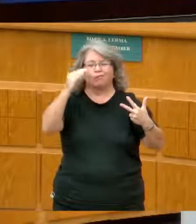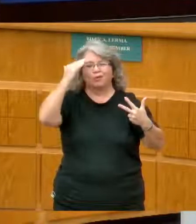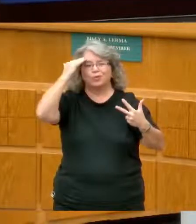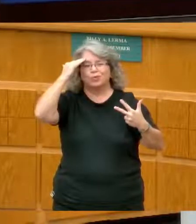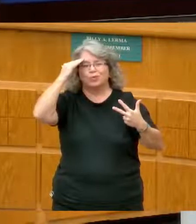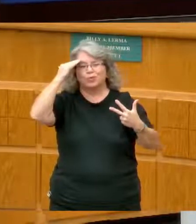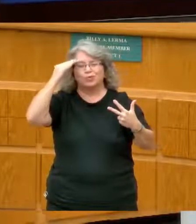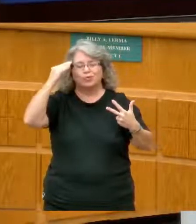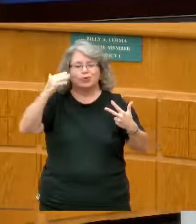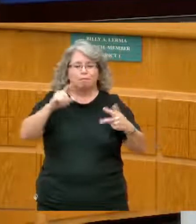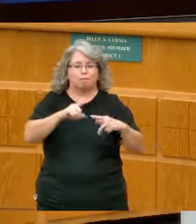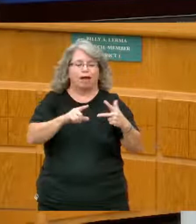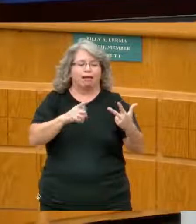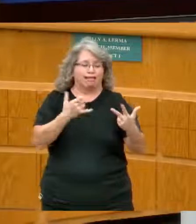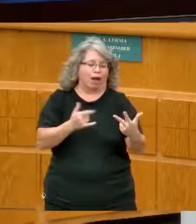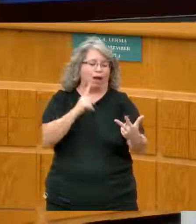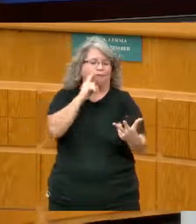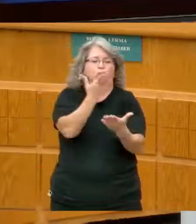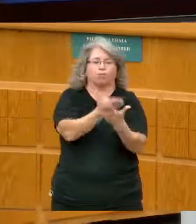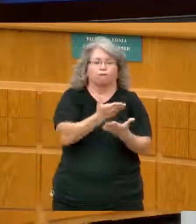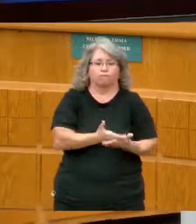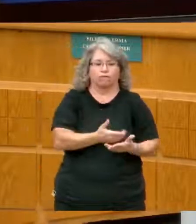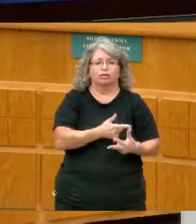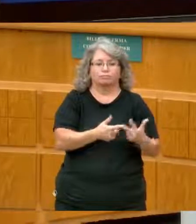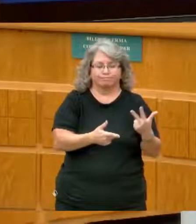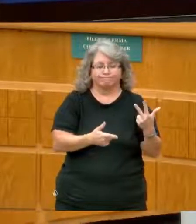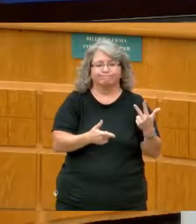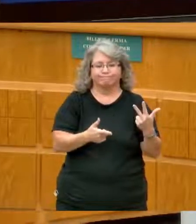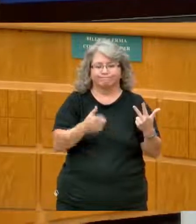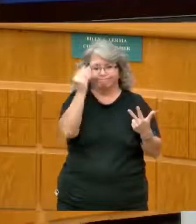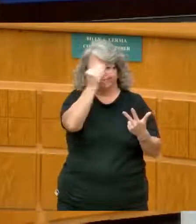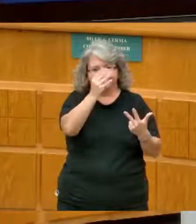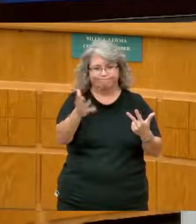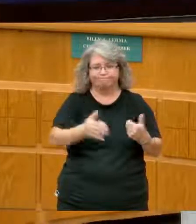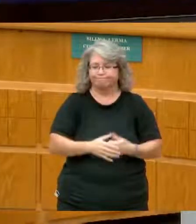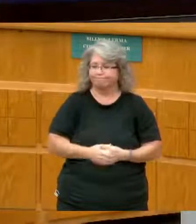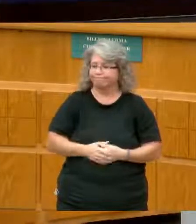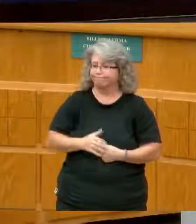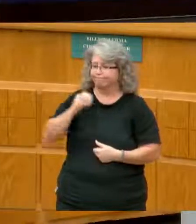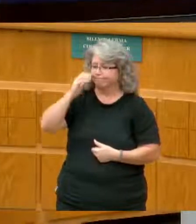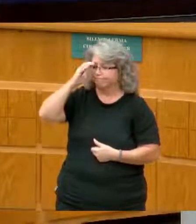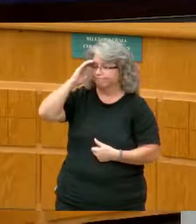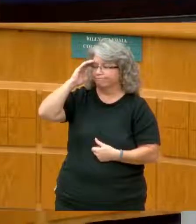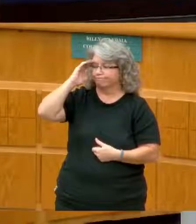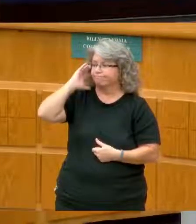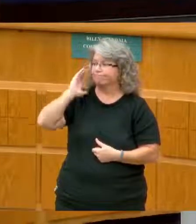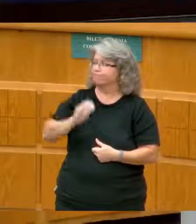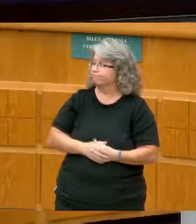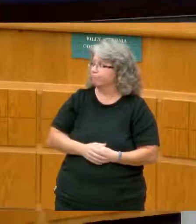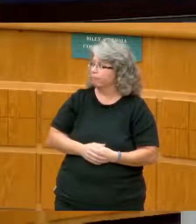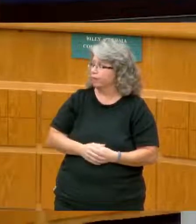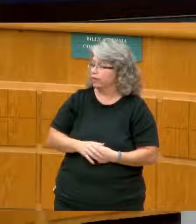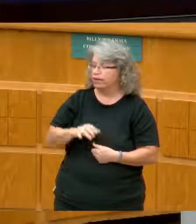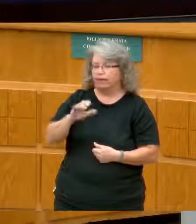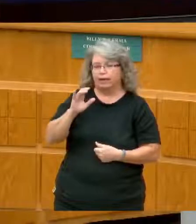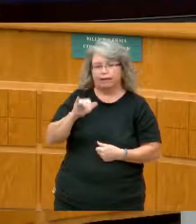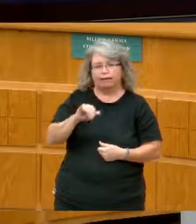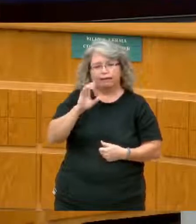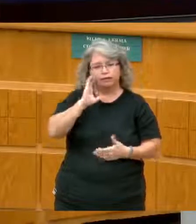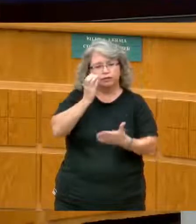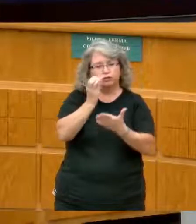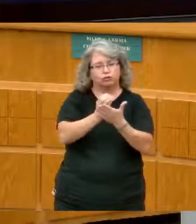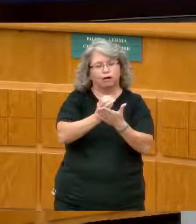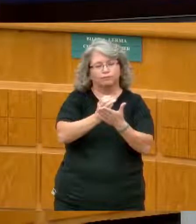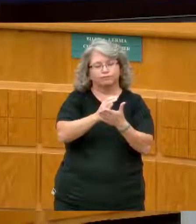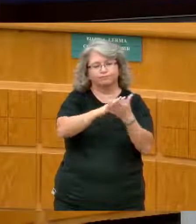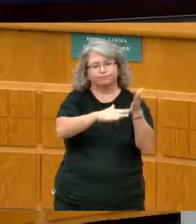have a paper in our hand, and now we do. So everybody knows. Next slide. This one's really interesting because if you look